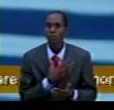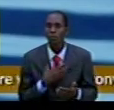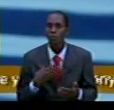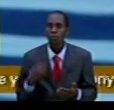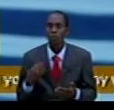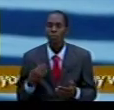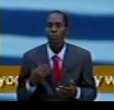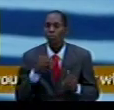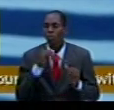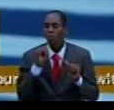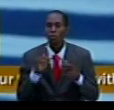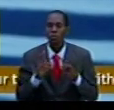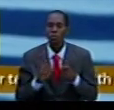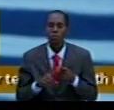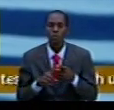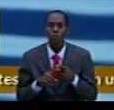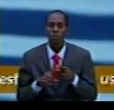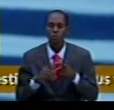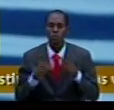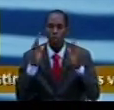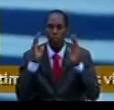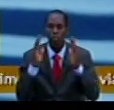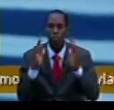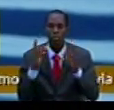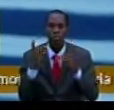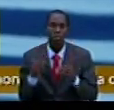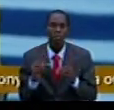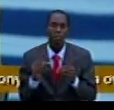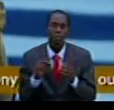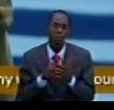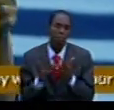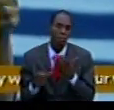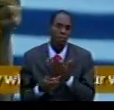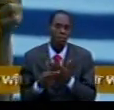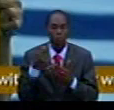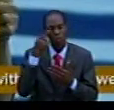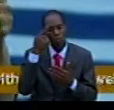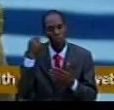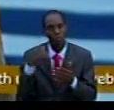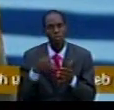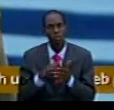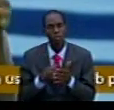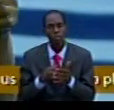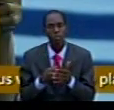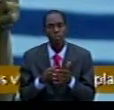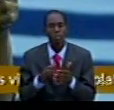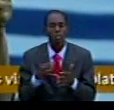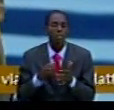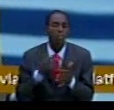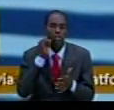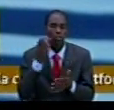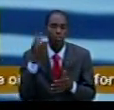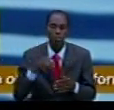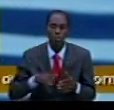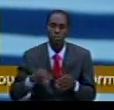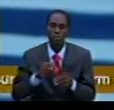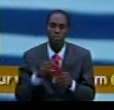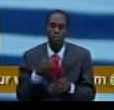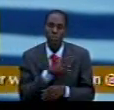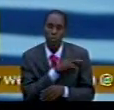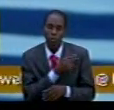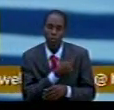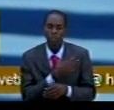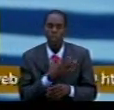the retreat, the crusade, because I was on admission bed during the Christmas period. And then